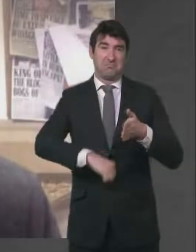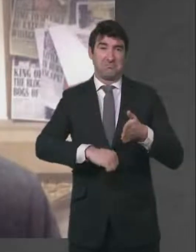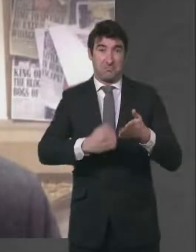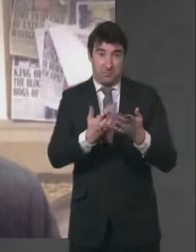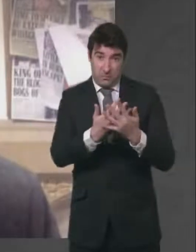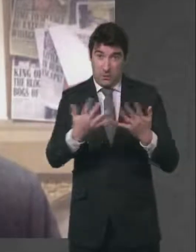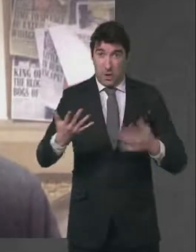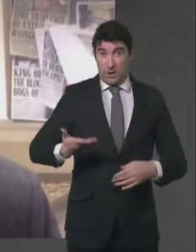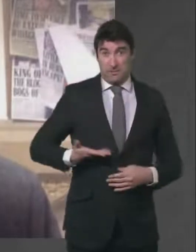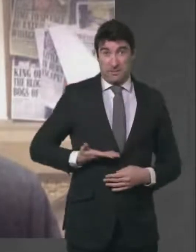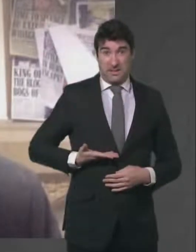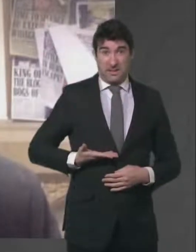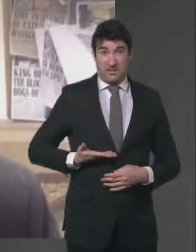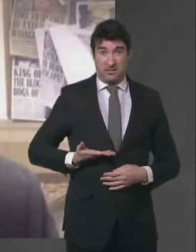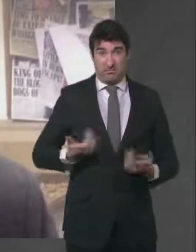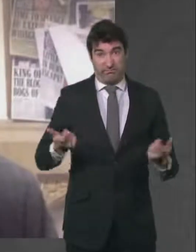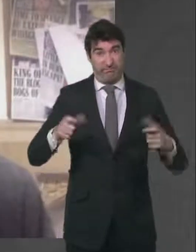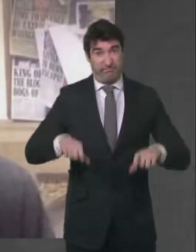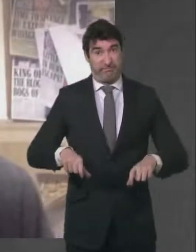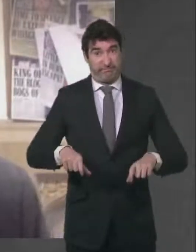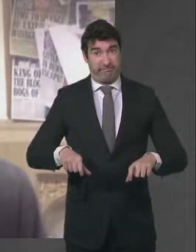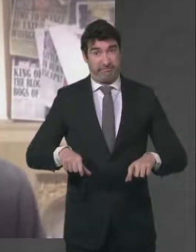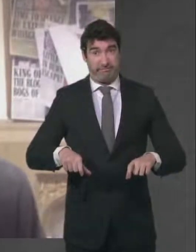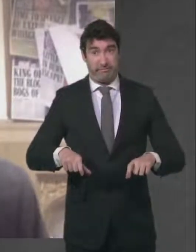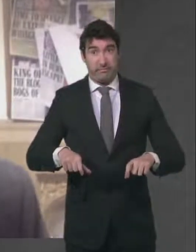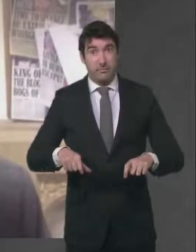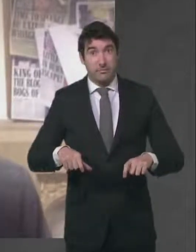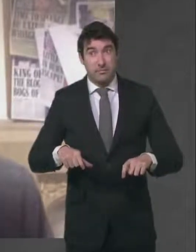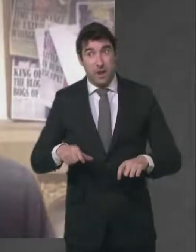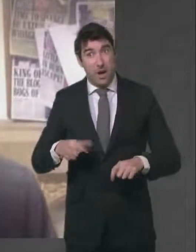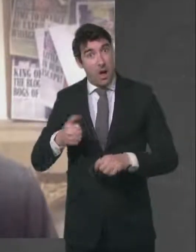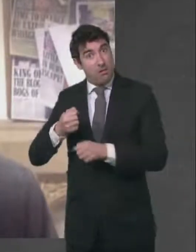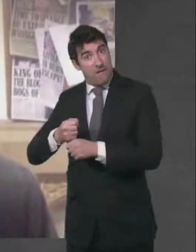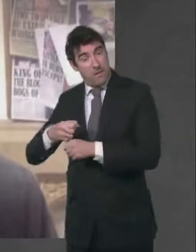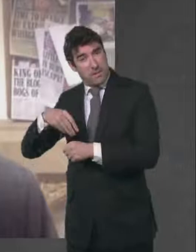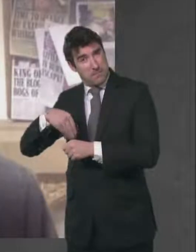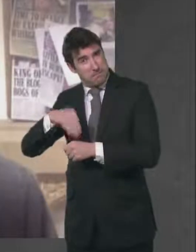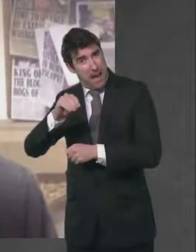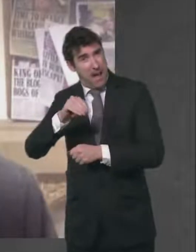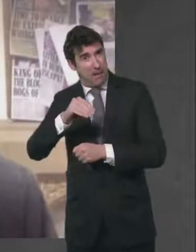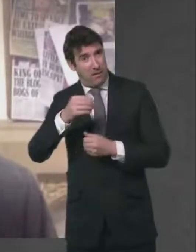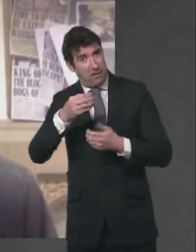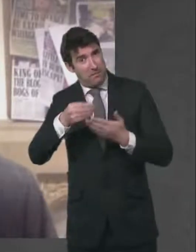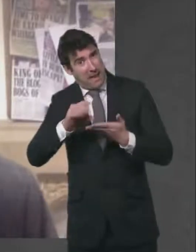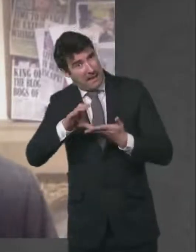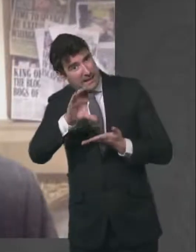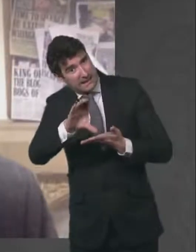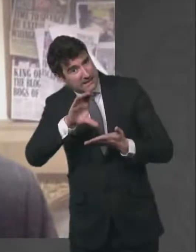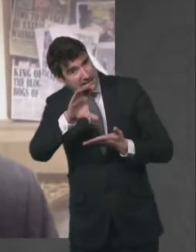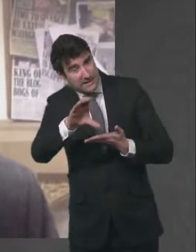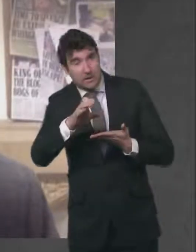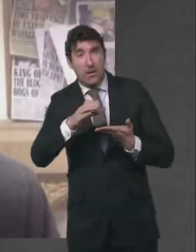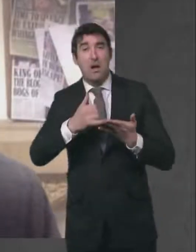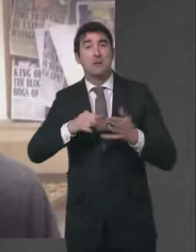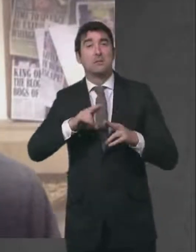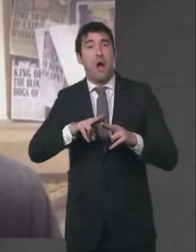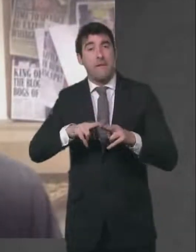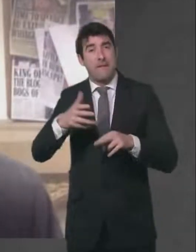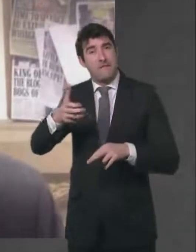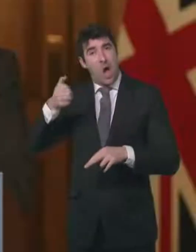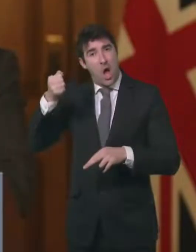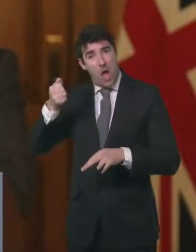front firms page and of the their Daily Express employees? headlines. And should we expect any new measures from the Chancellor, given that so many of us are now effectively back in lockdown in all but